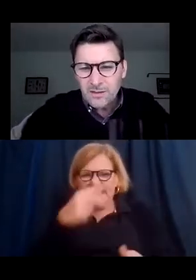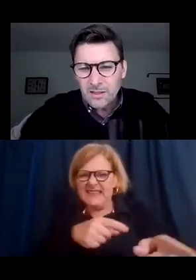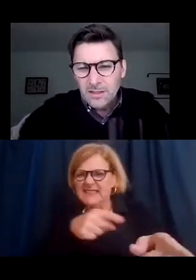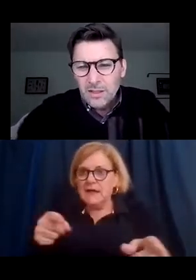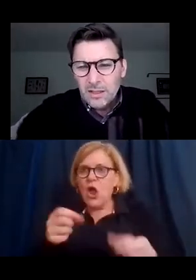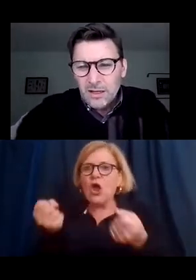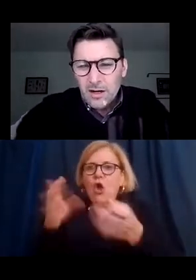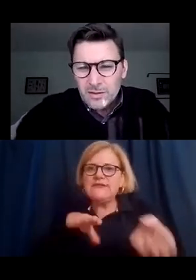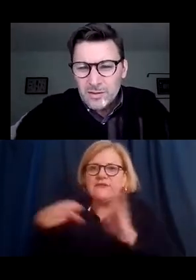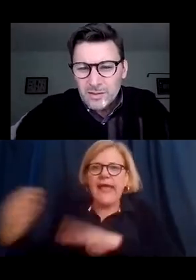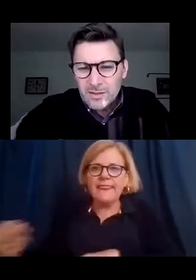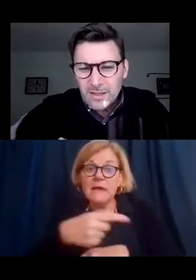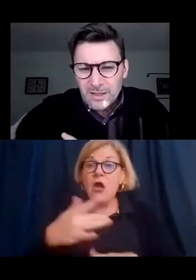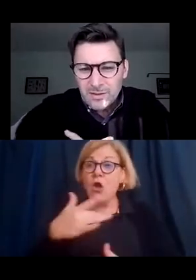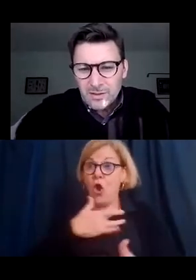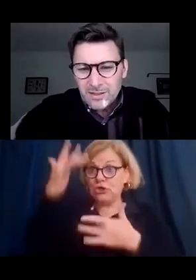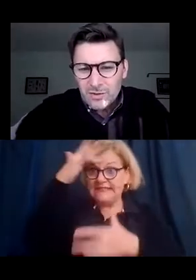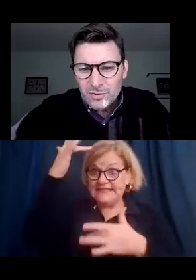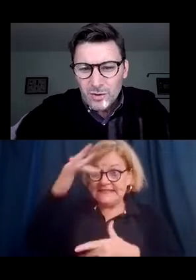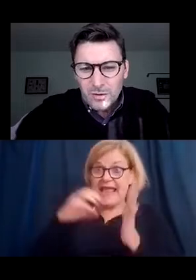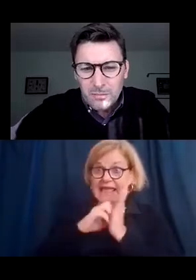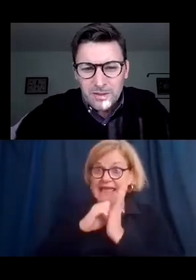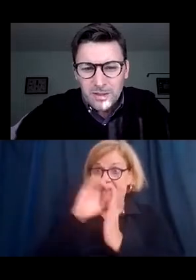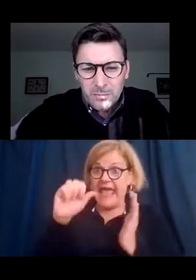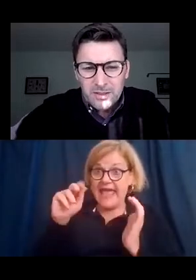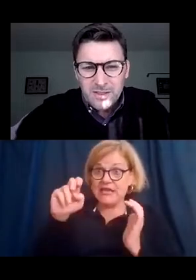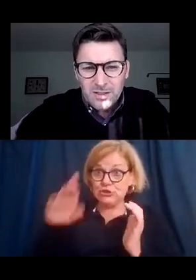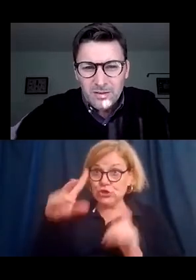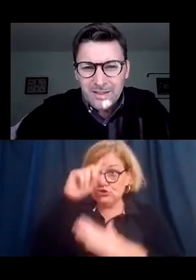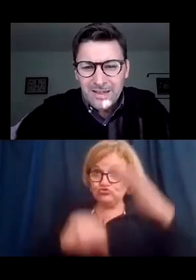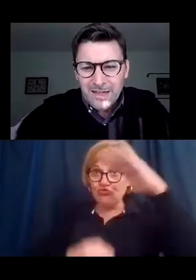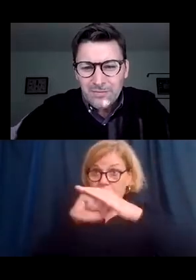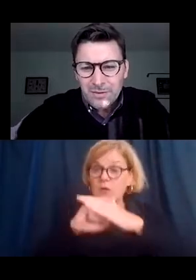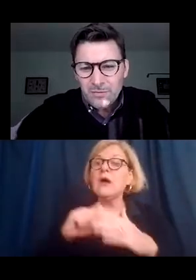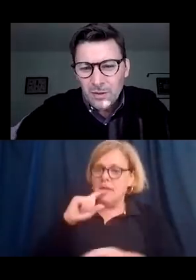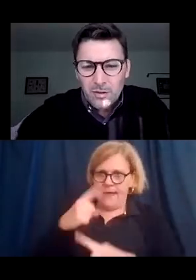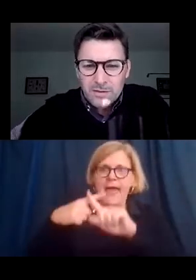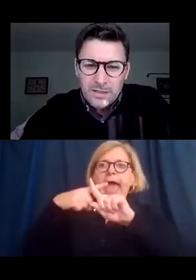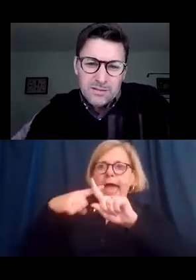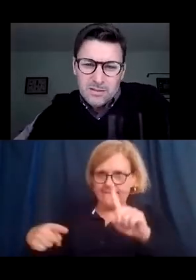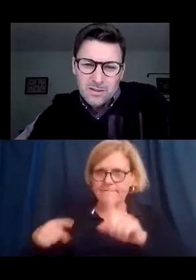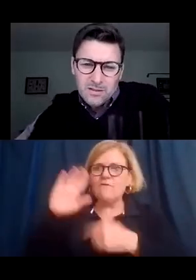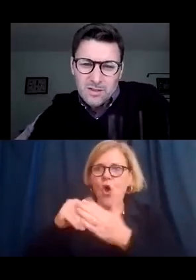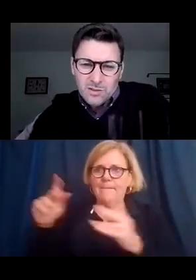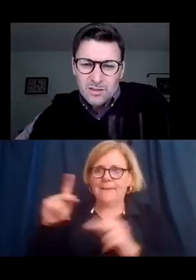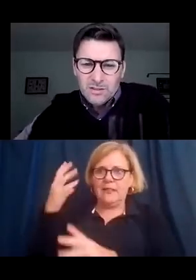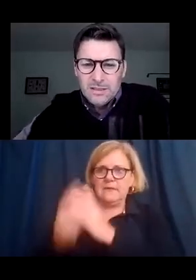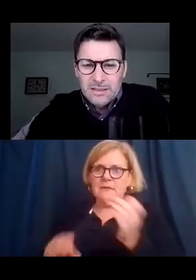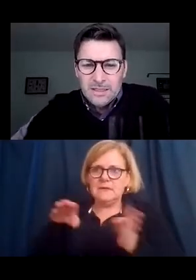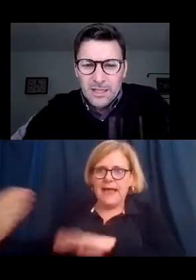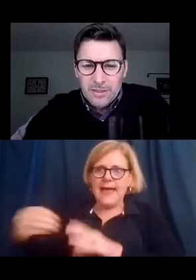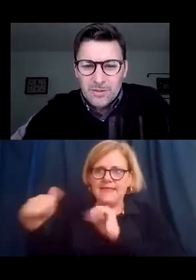of death. Heart disease, cancer, and stroke make up essentially half of all deaths in this